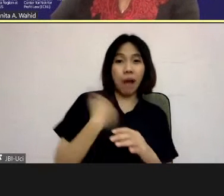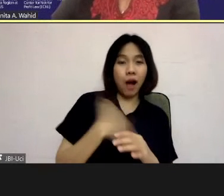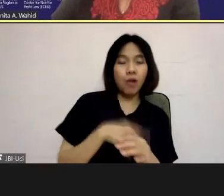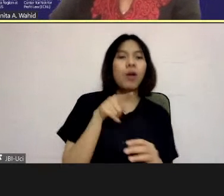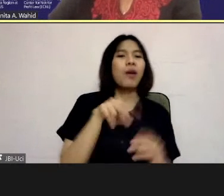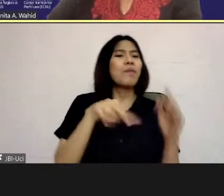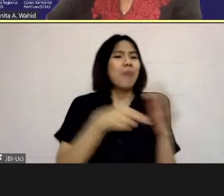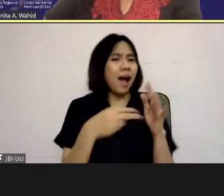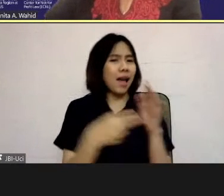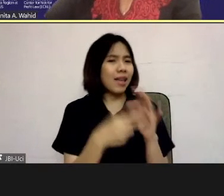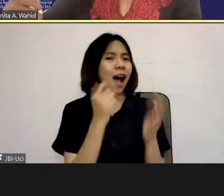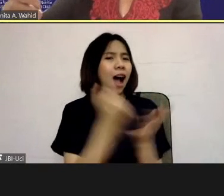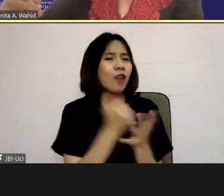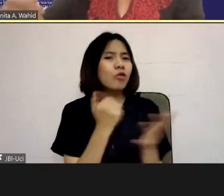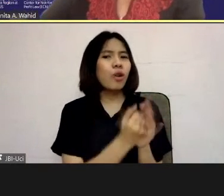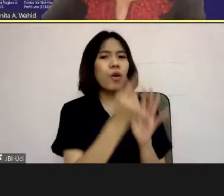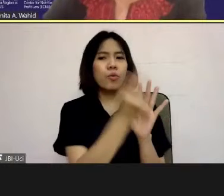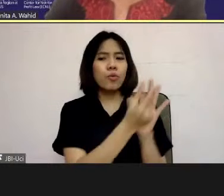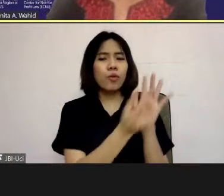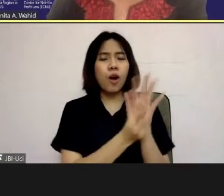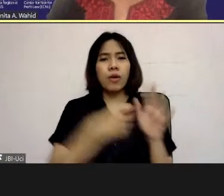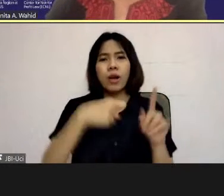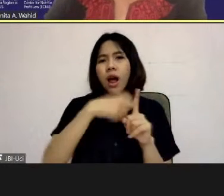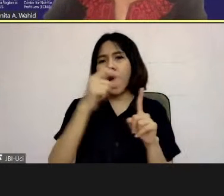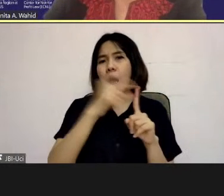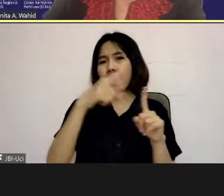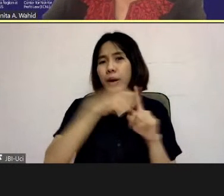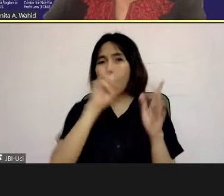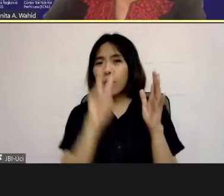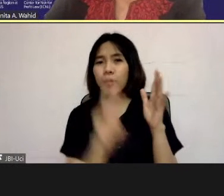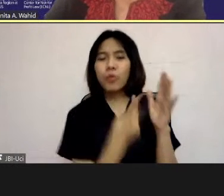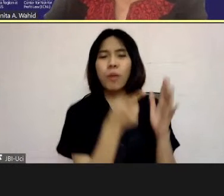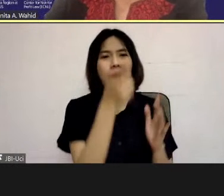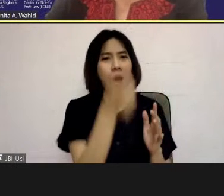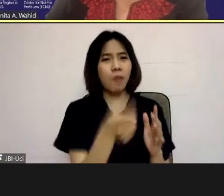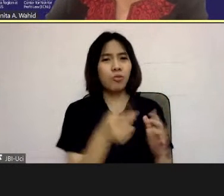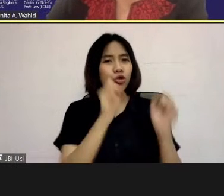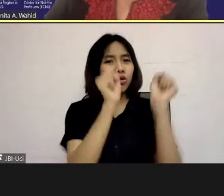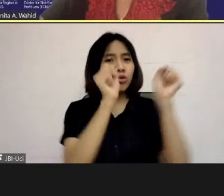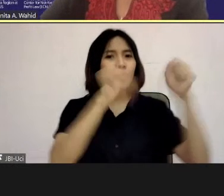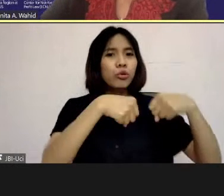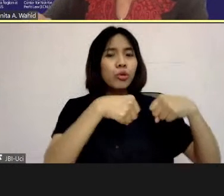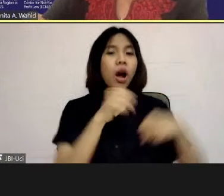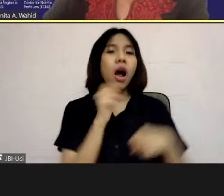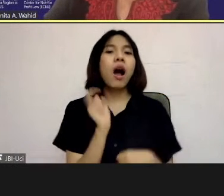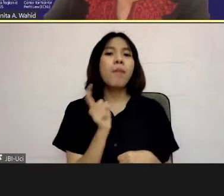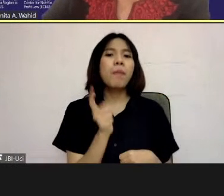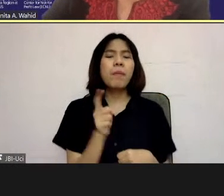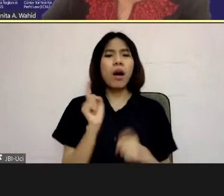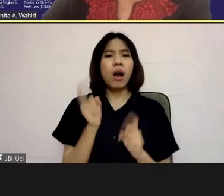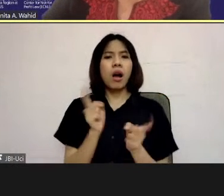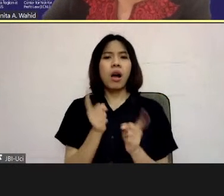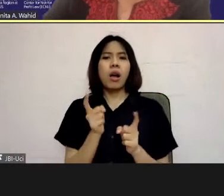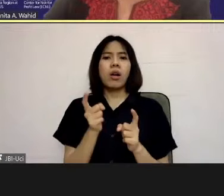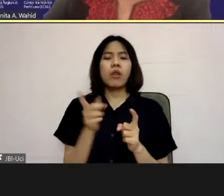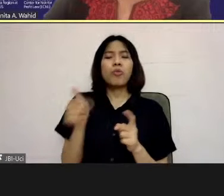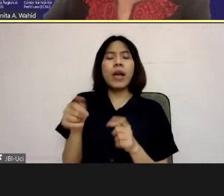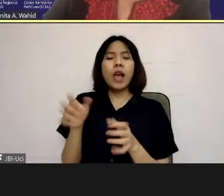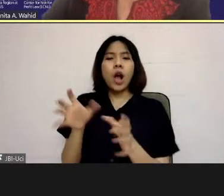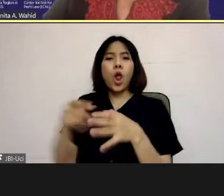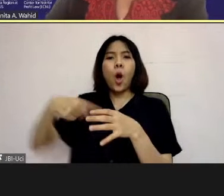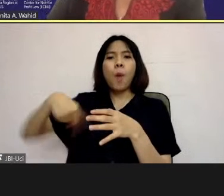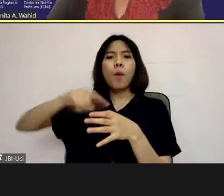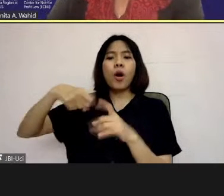supposed to be or supposedly agree with the revision of the enactment or from the law or regulations because it's